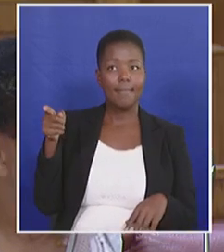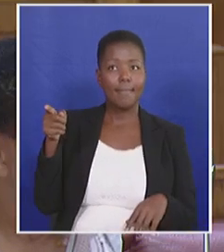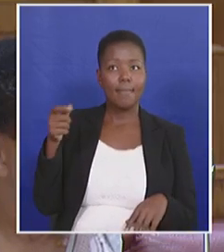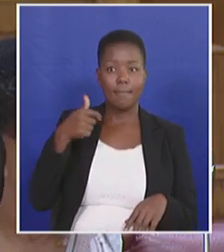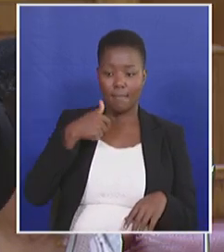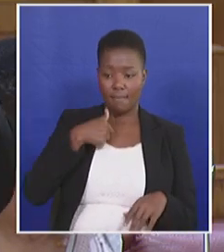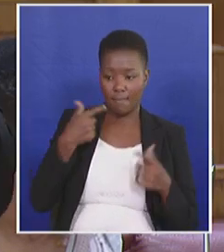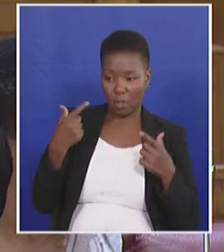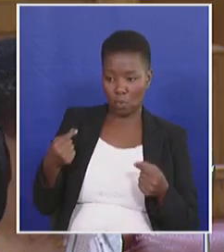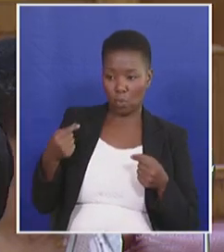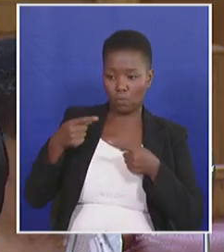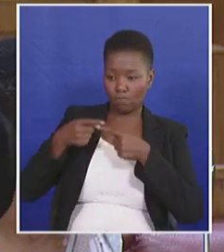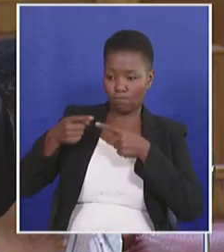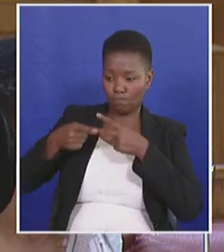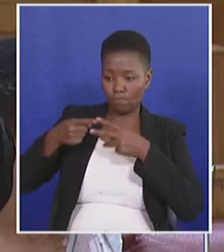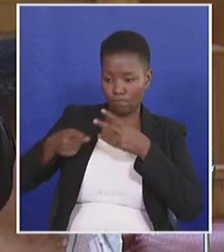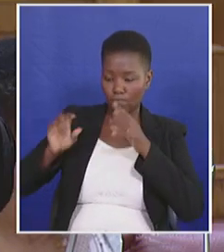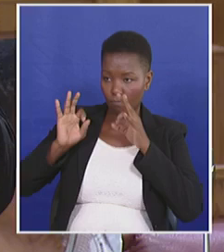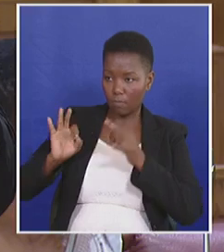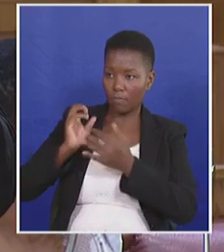intervention must be adequately